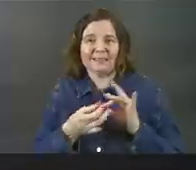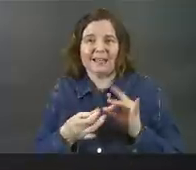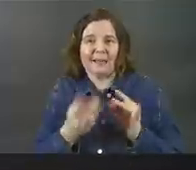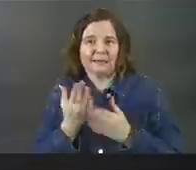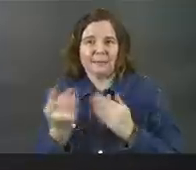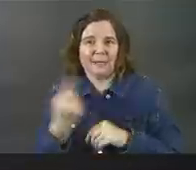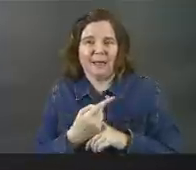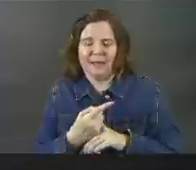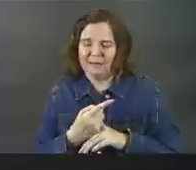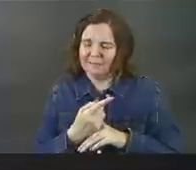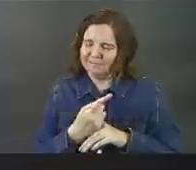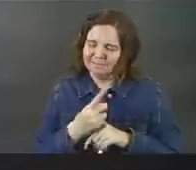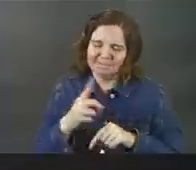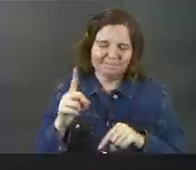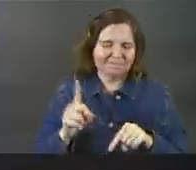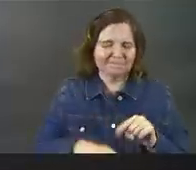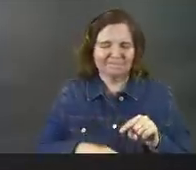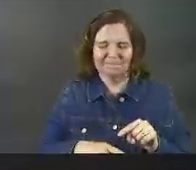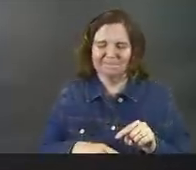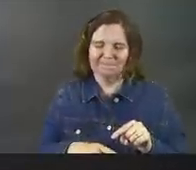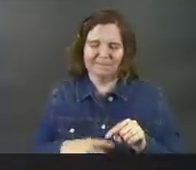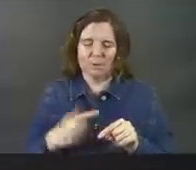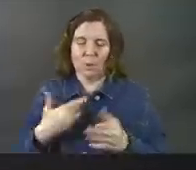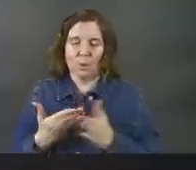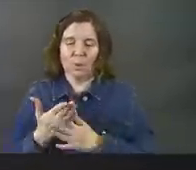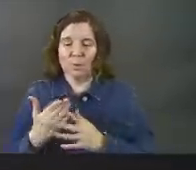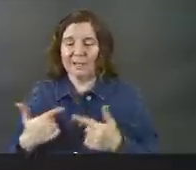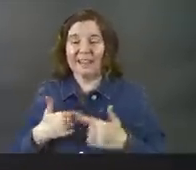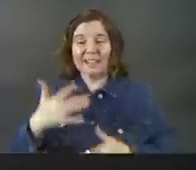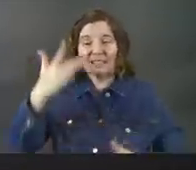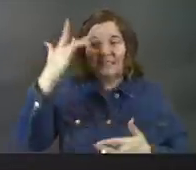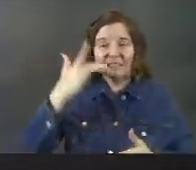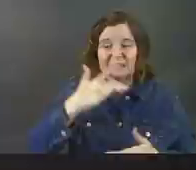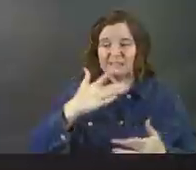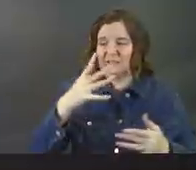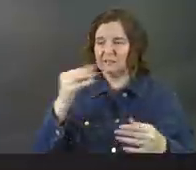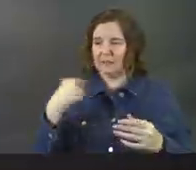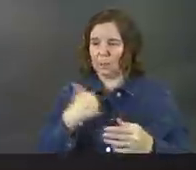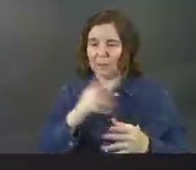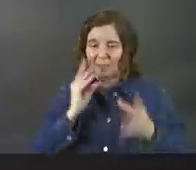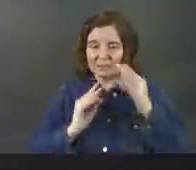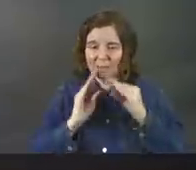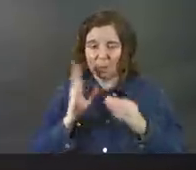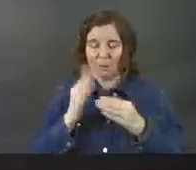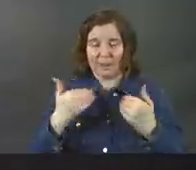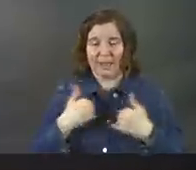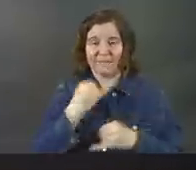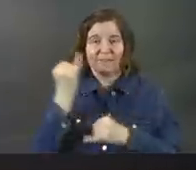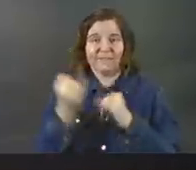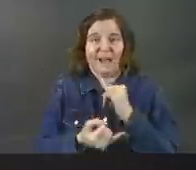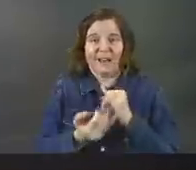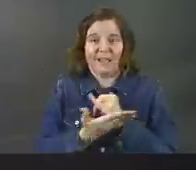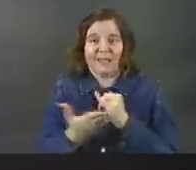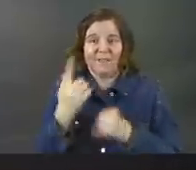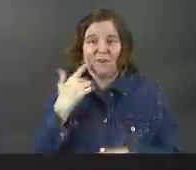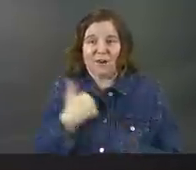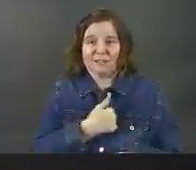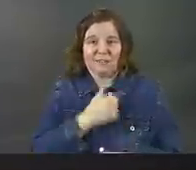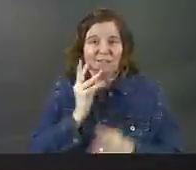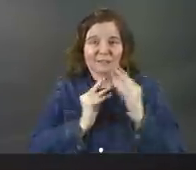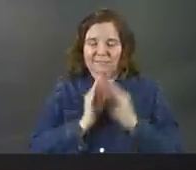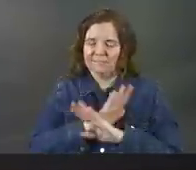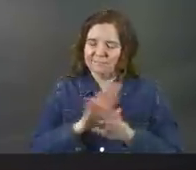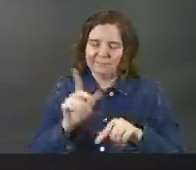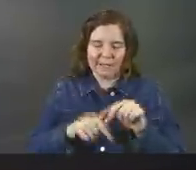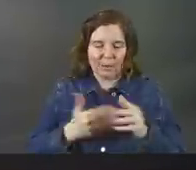someday. I cannot go through this life thinking that the diseases and illnesses that we experience are going to have the final say. And I cannot